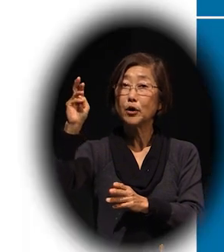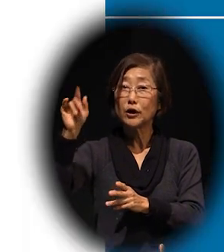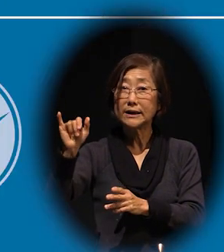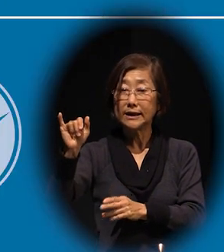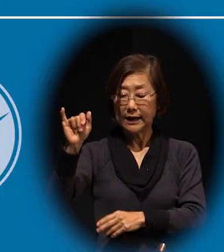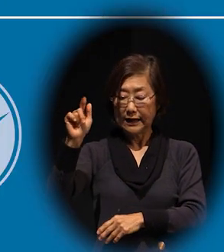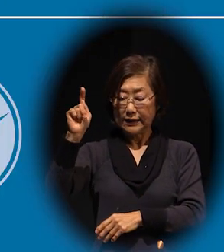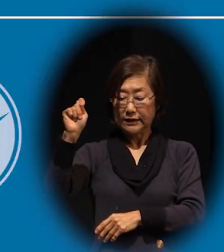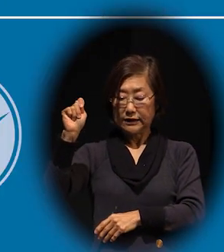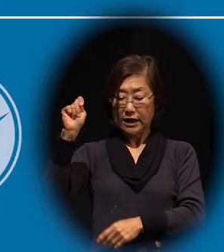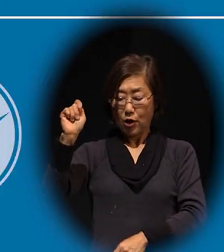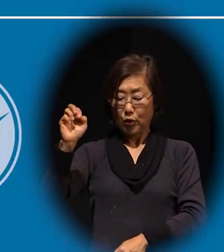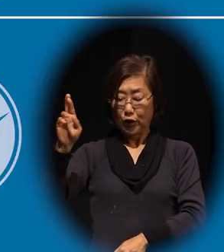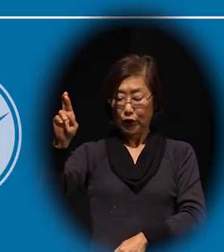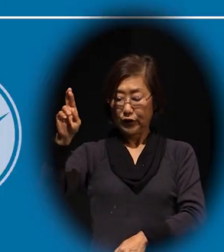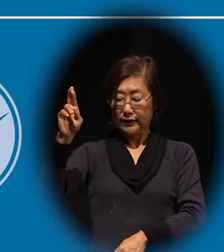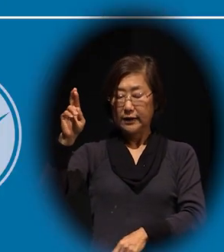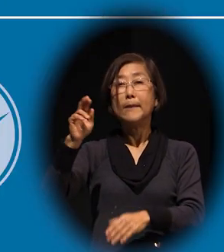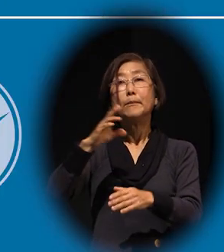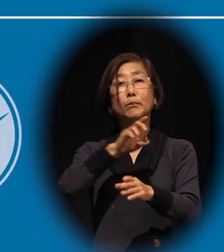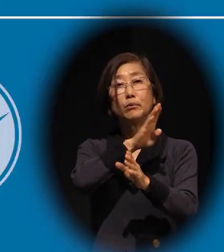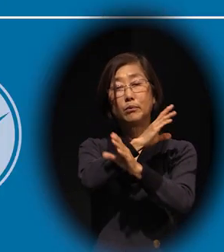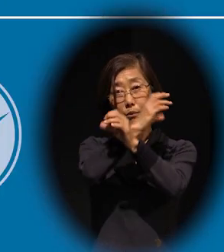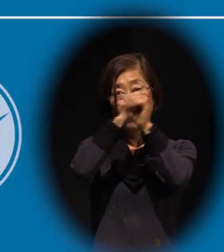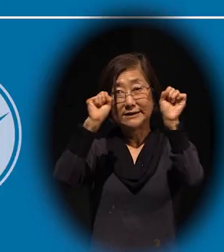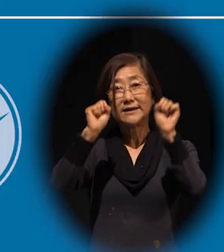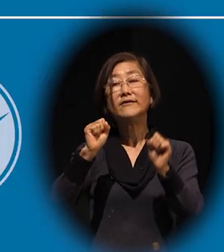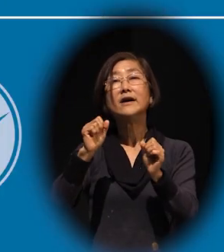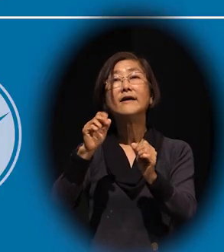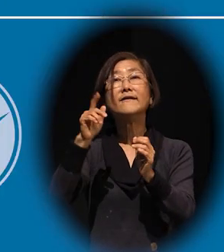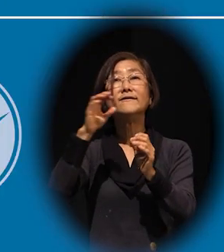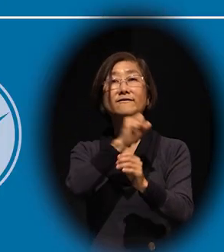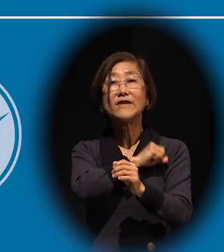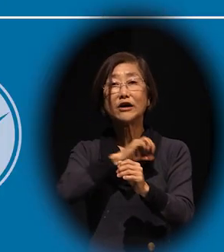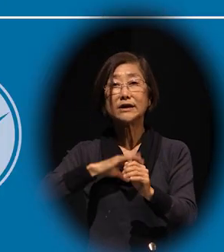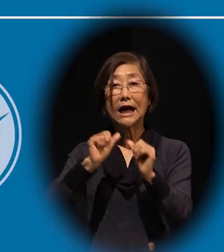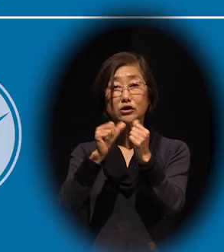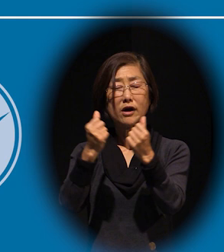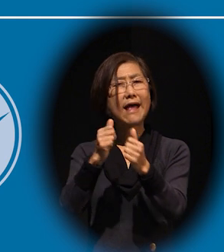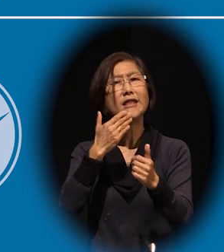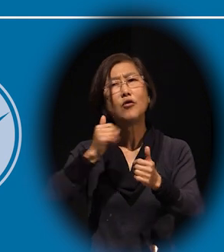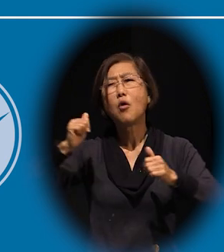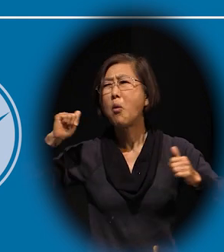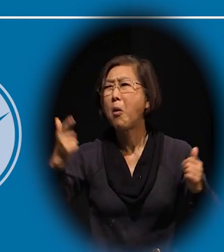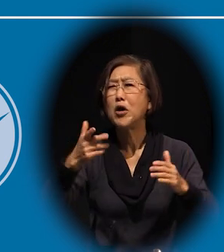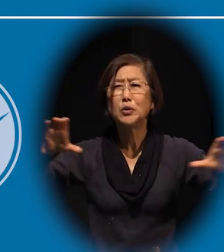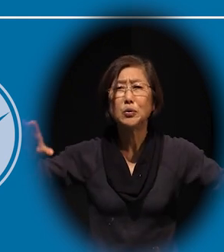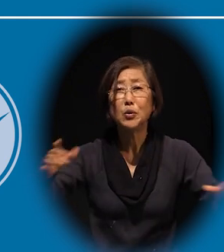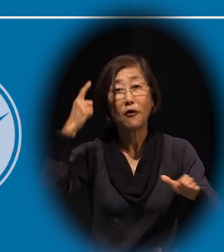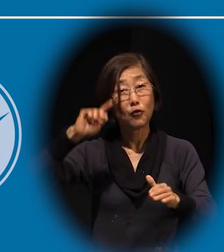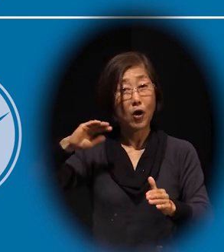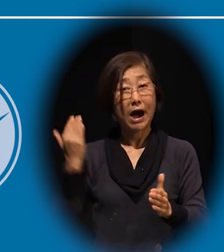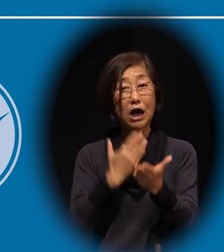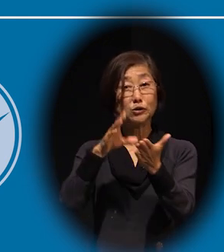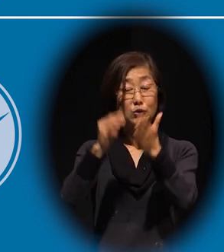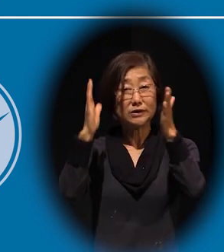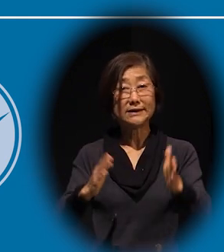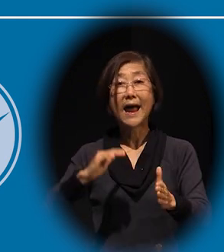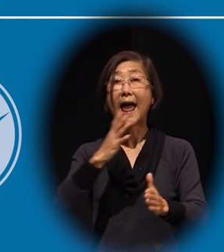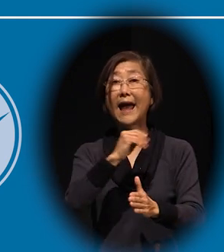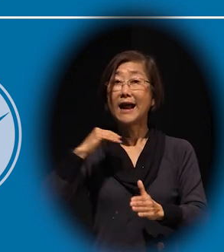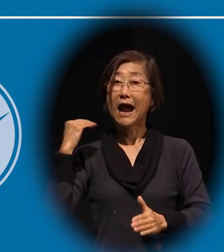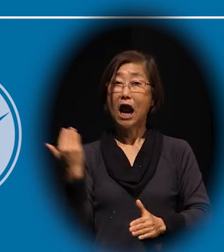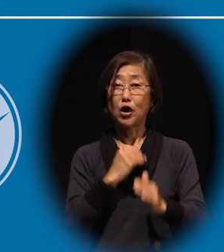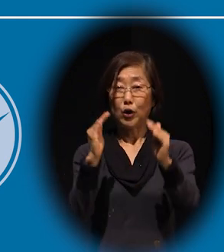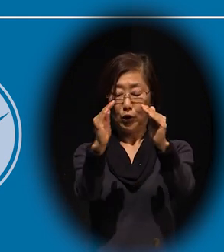Professor Kimberly Tarver, President of the Faculty Association. Thank you for all you do for our